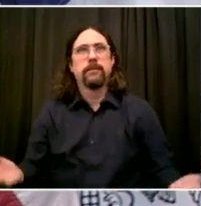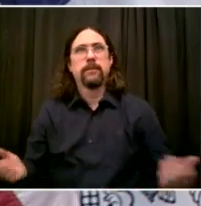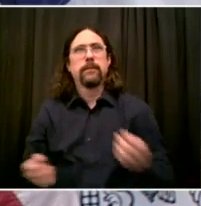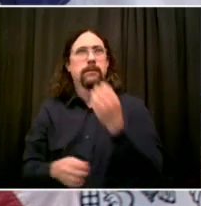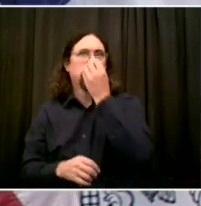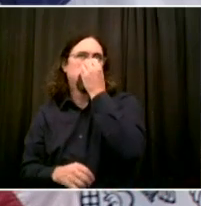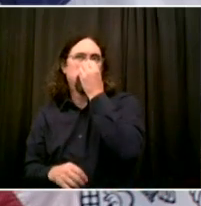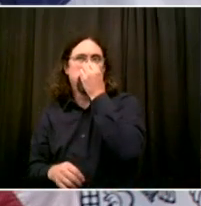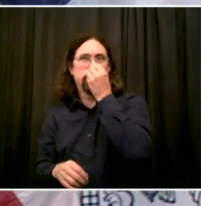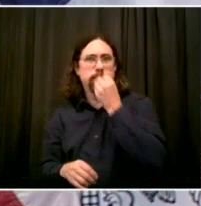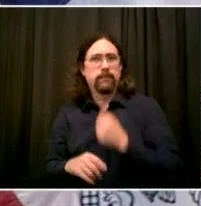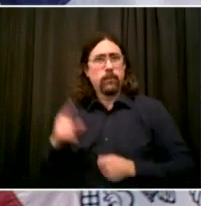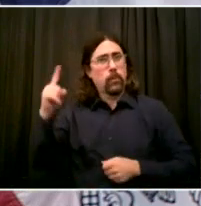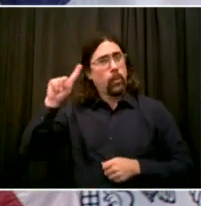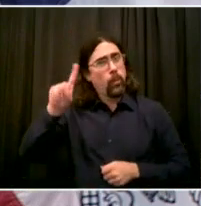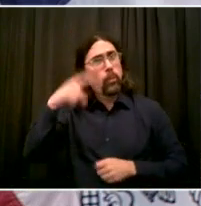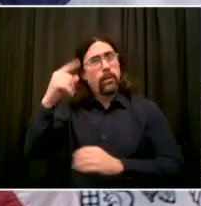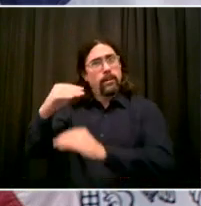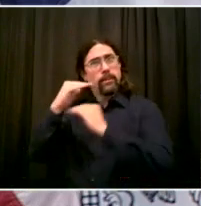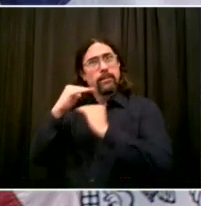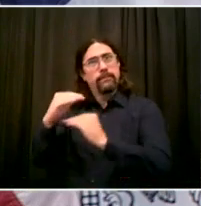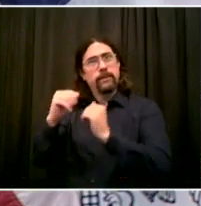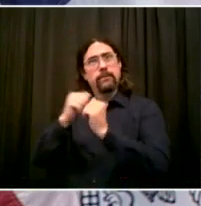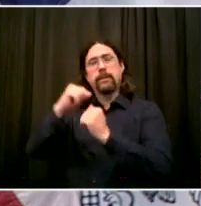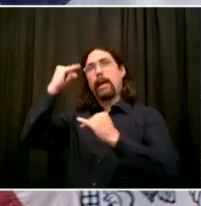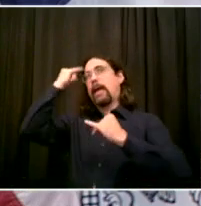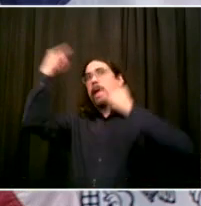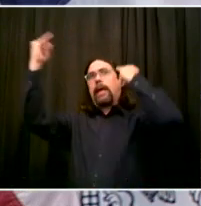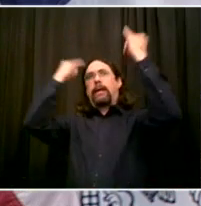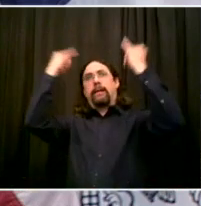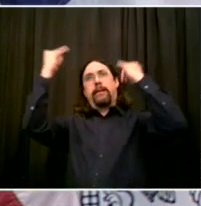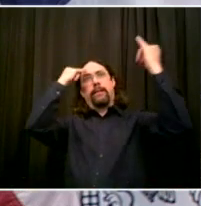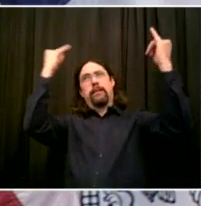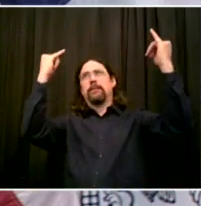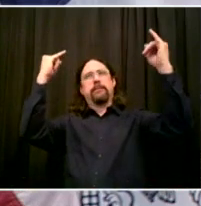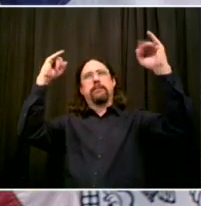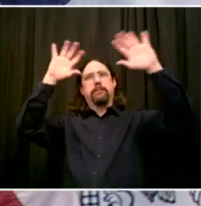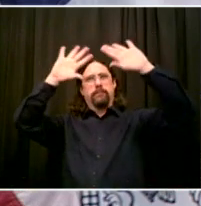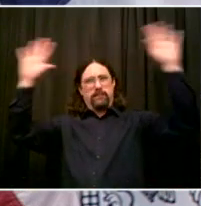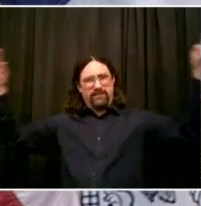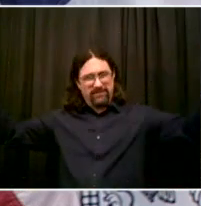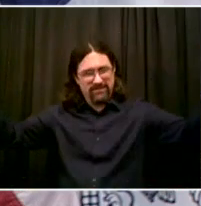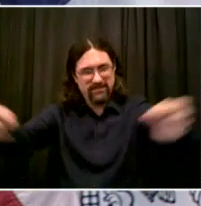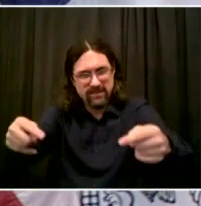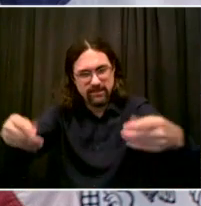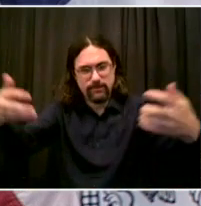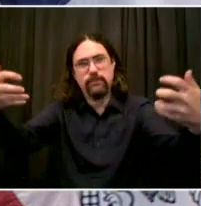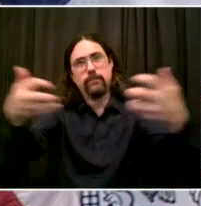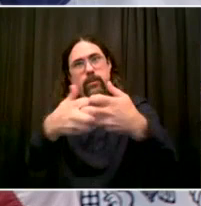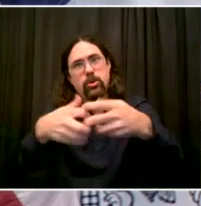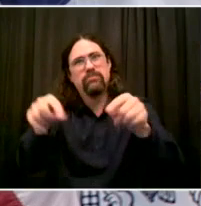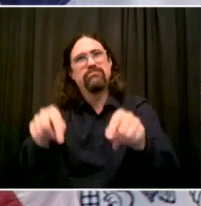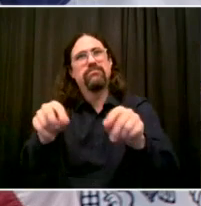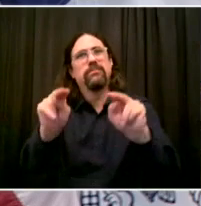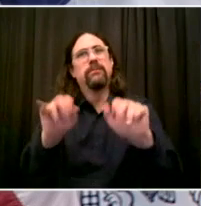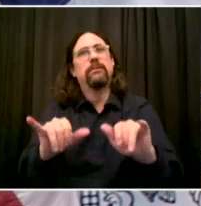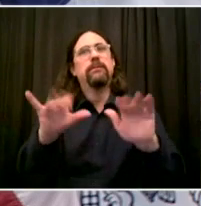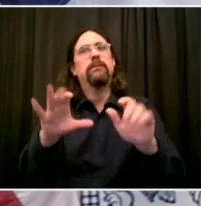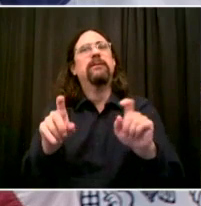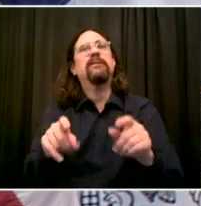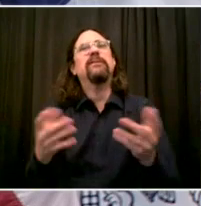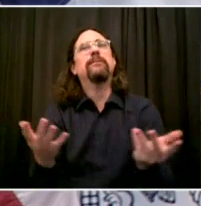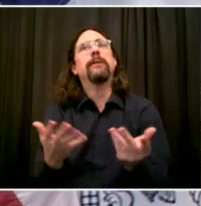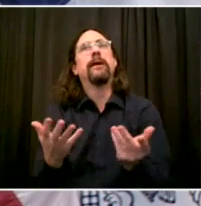creation. But yes, of course, everything we're doing in the government right now is about addressing disparity